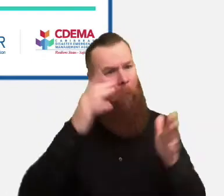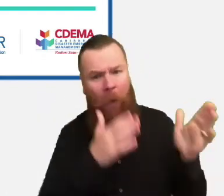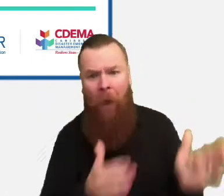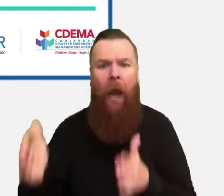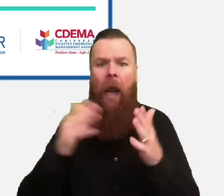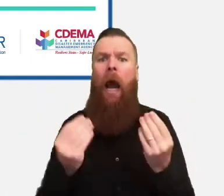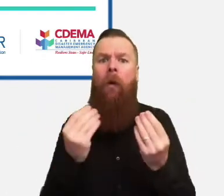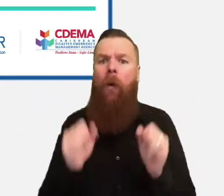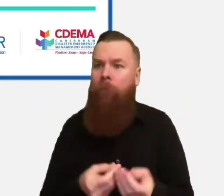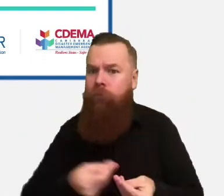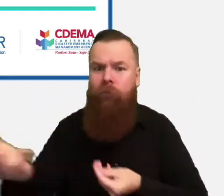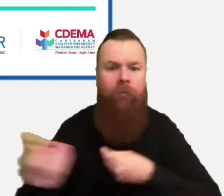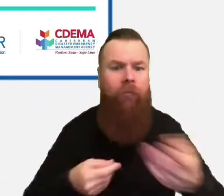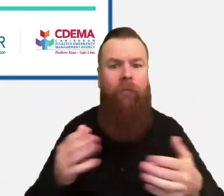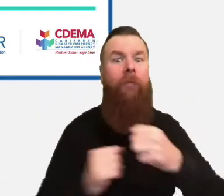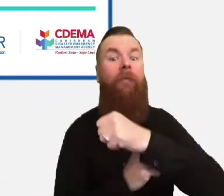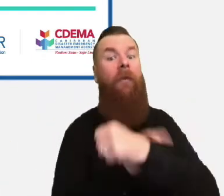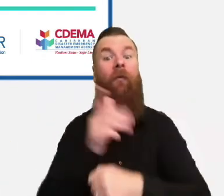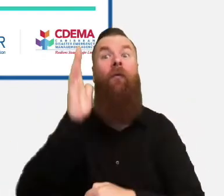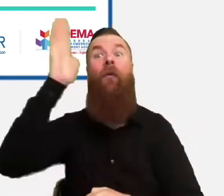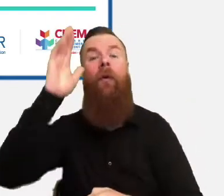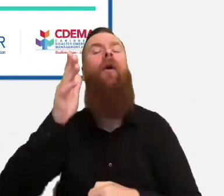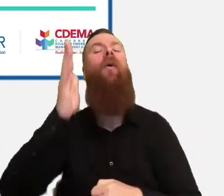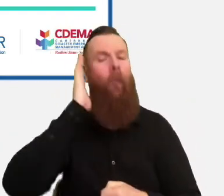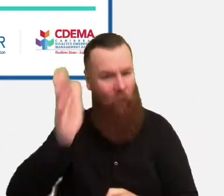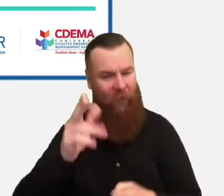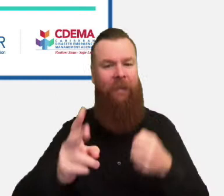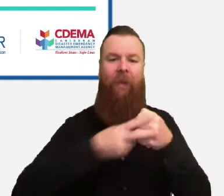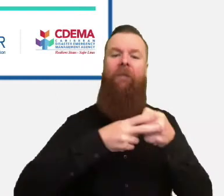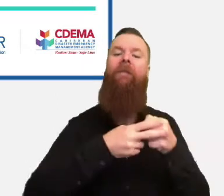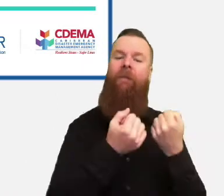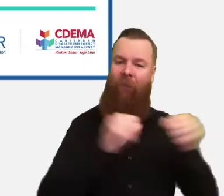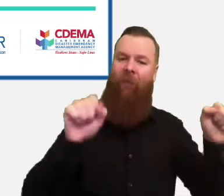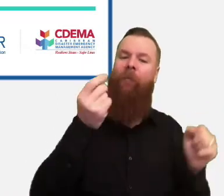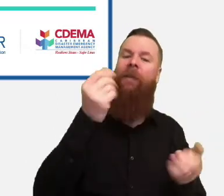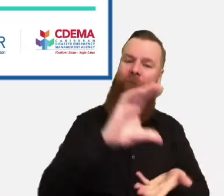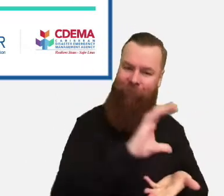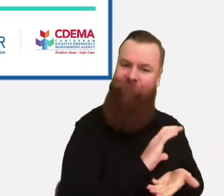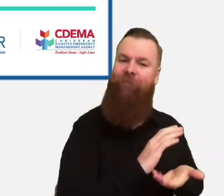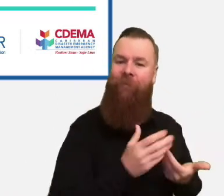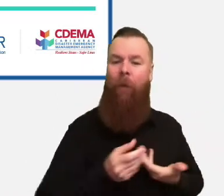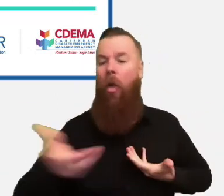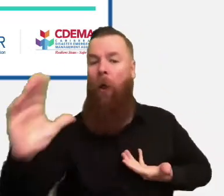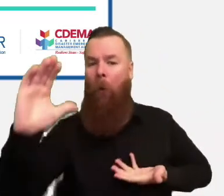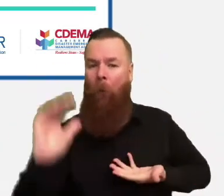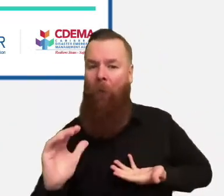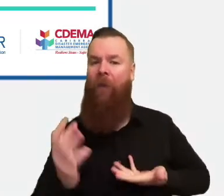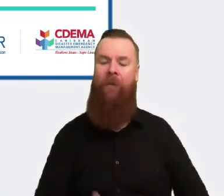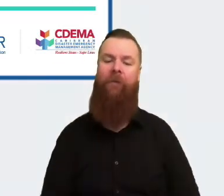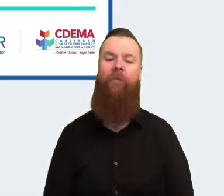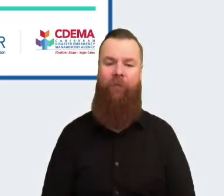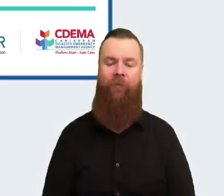Okay, so the spaces principles that I would like to invest here, we use spaces because they are the first the